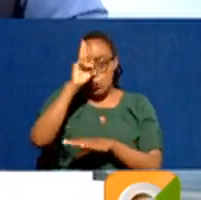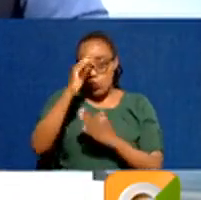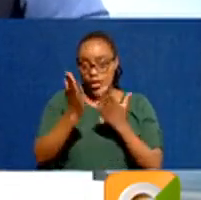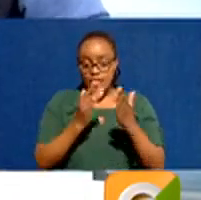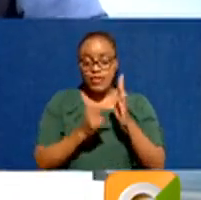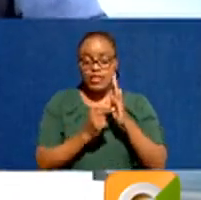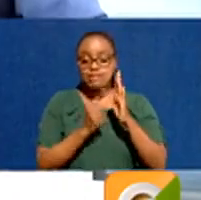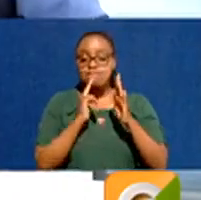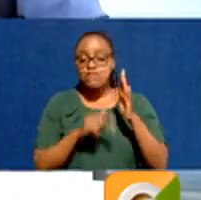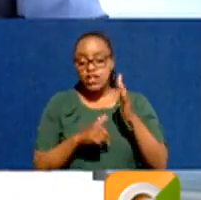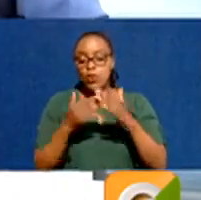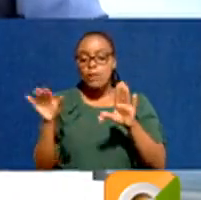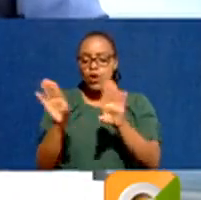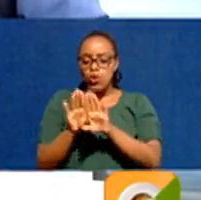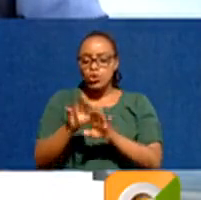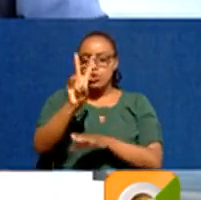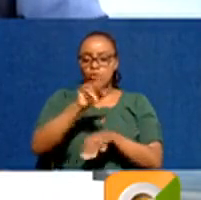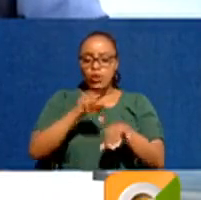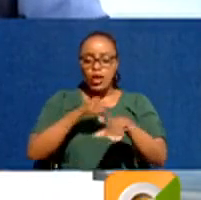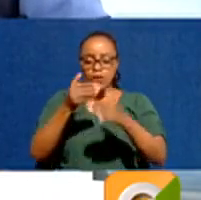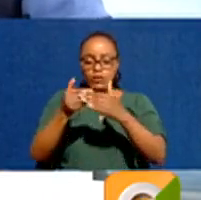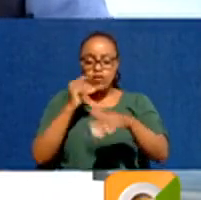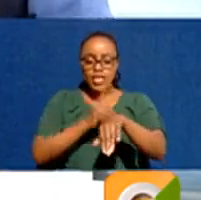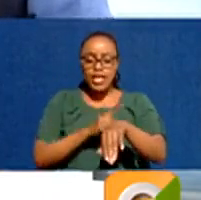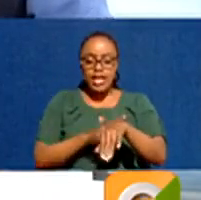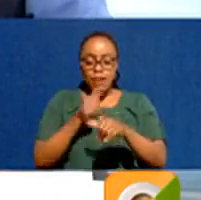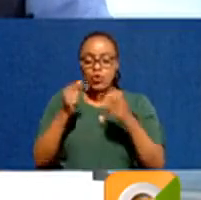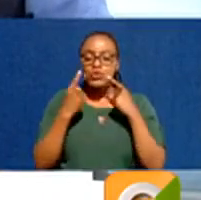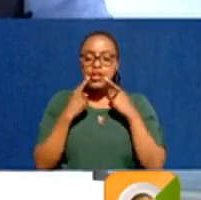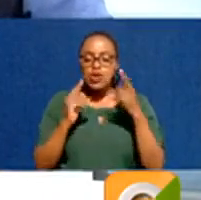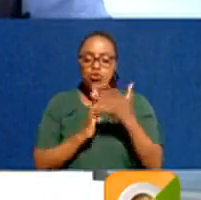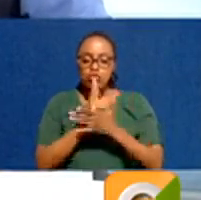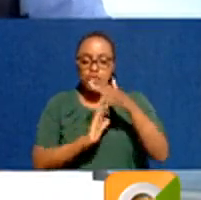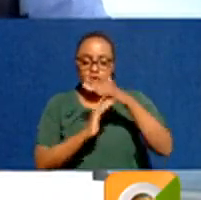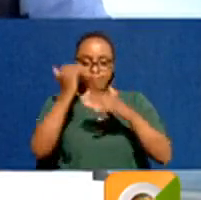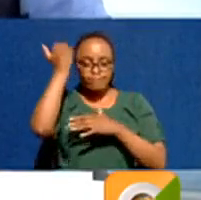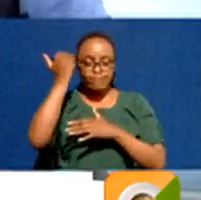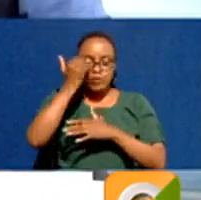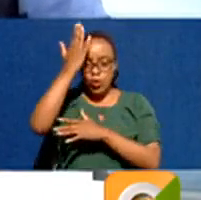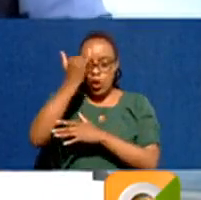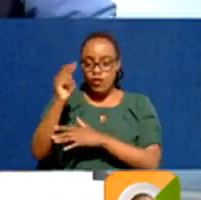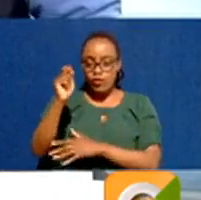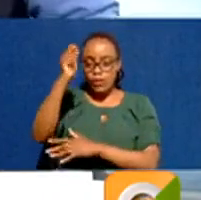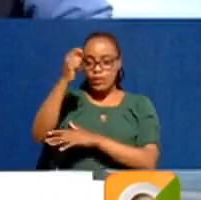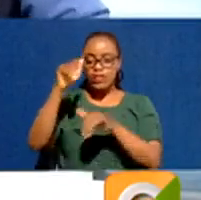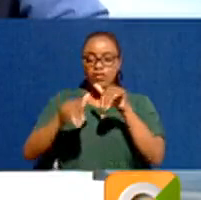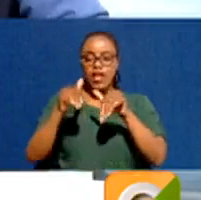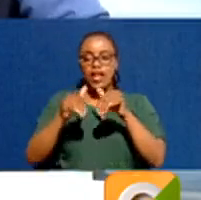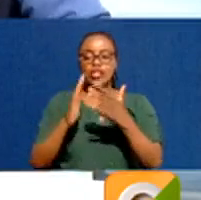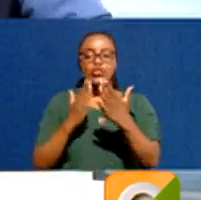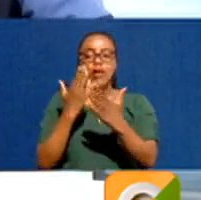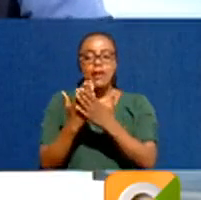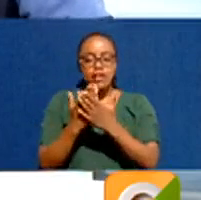closed 2 hours before the time given by the Supreme Court for the delivery of the presidential election